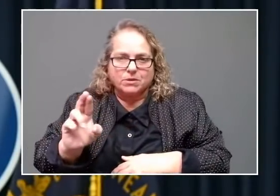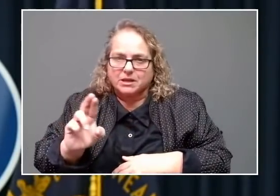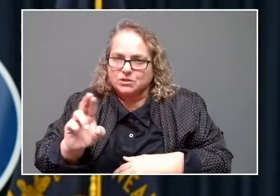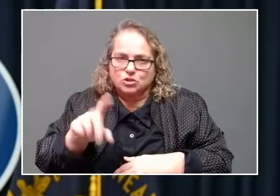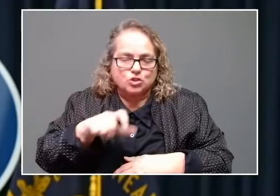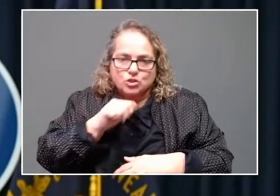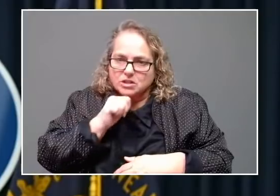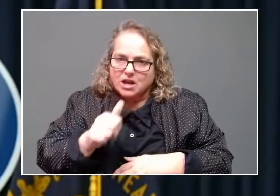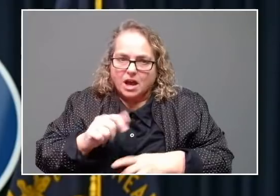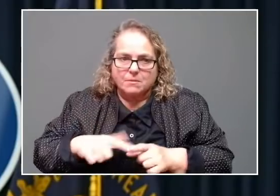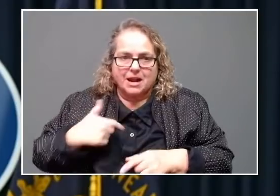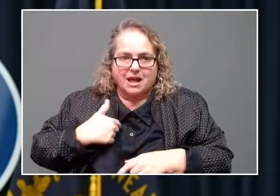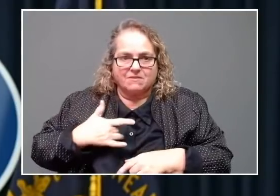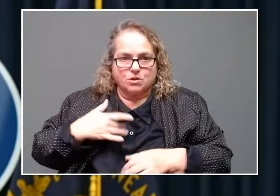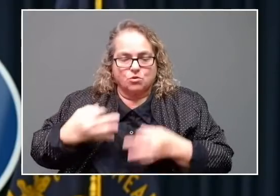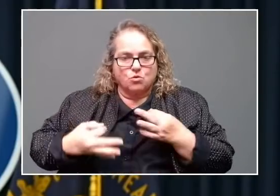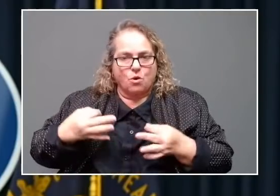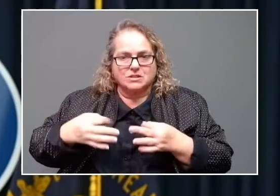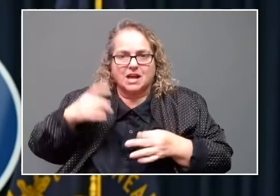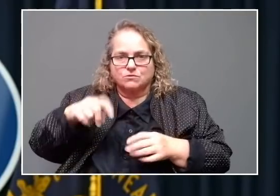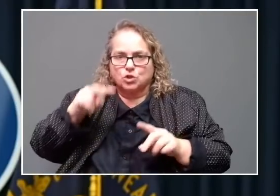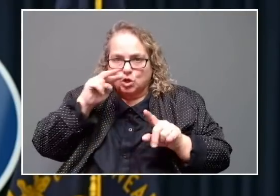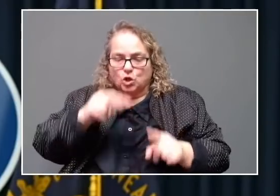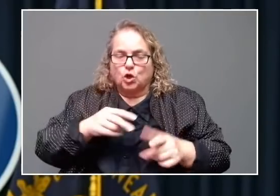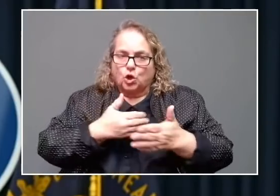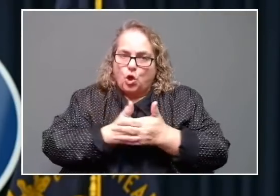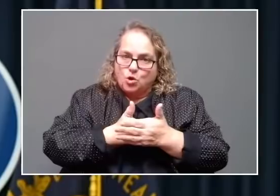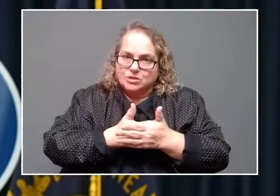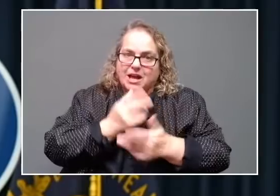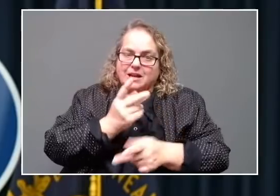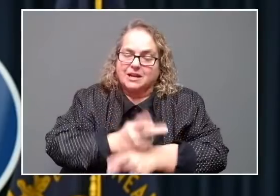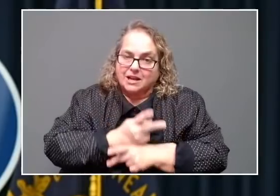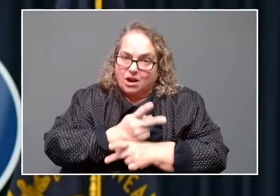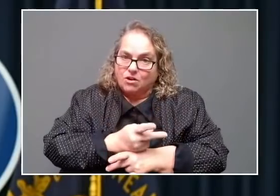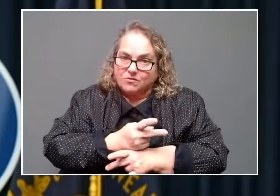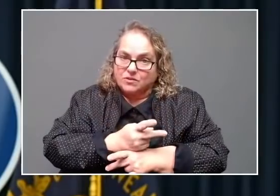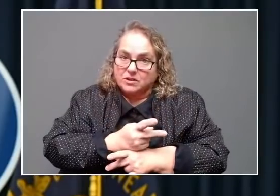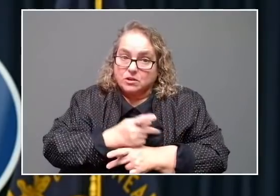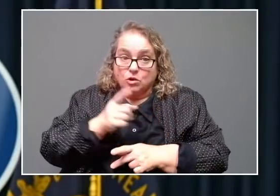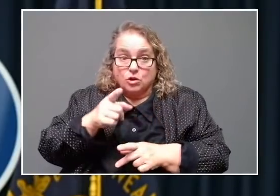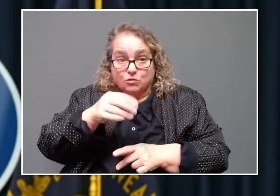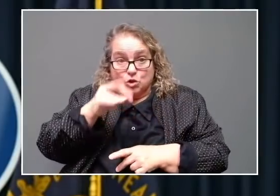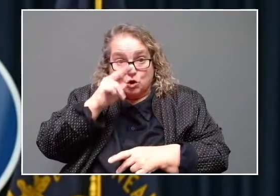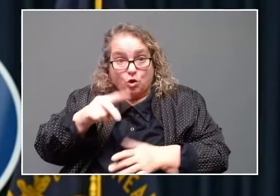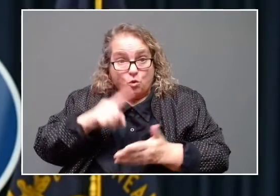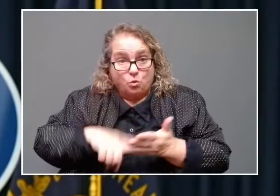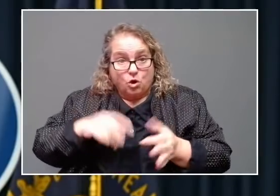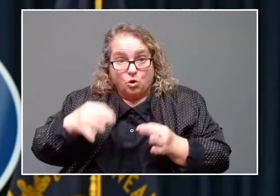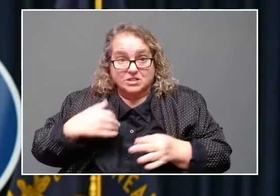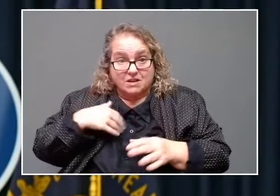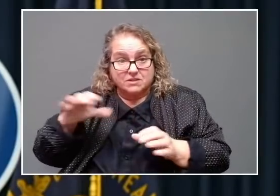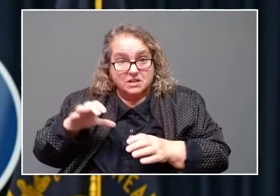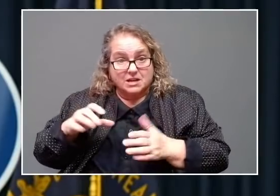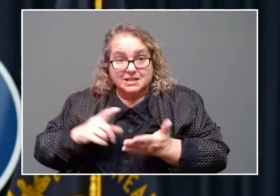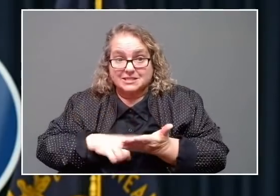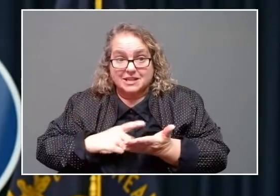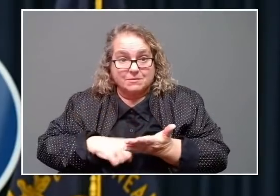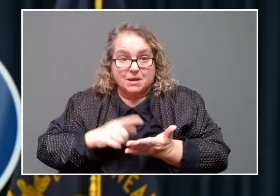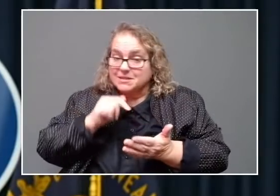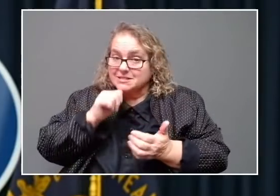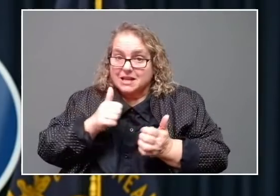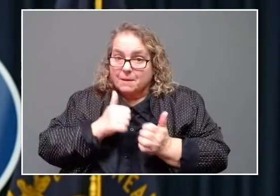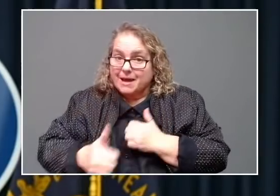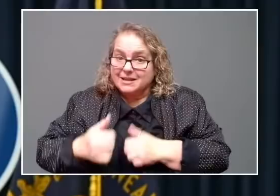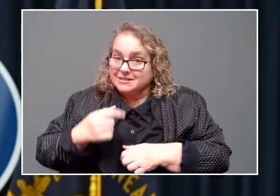going to have to look very closely and carefully at it. When you look at what courts have done, sometimes does it pass the eye test? I certainly think